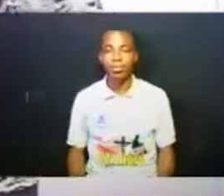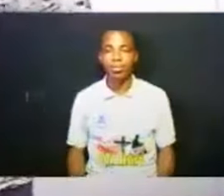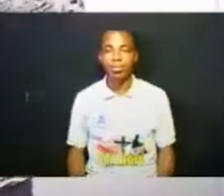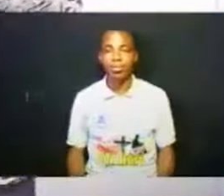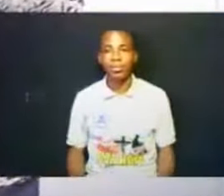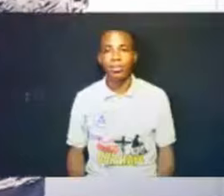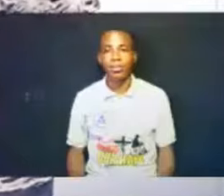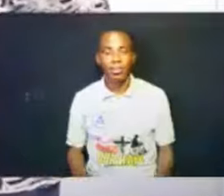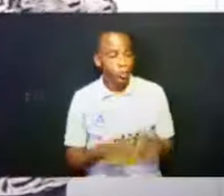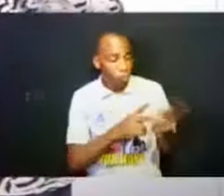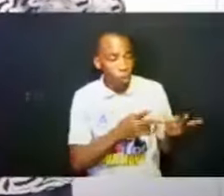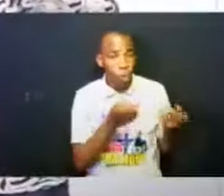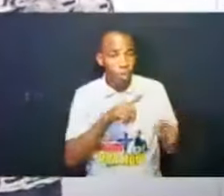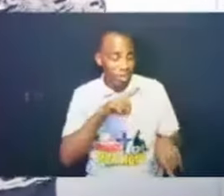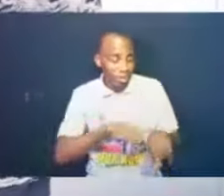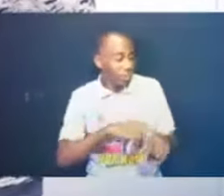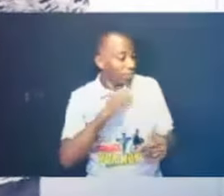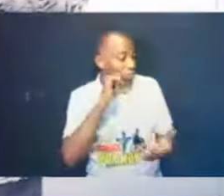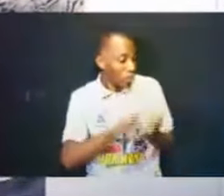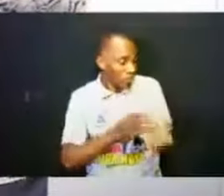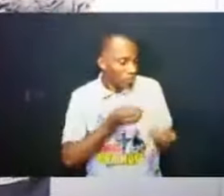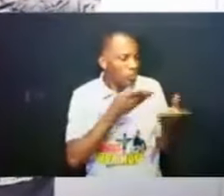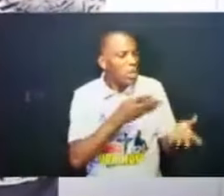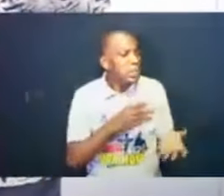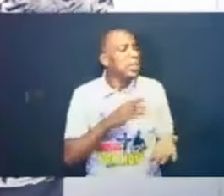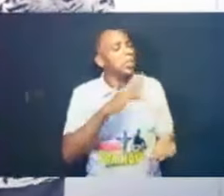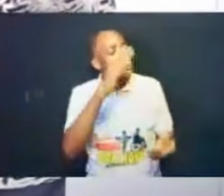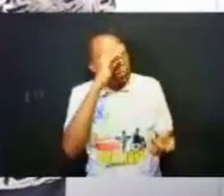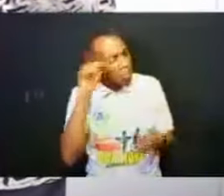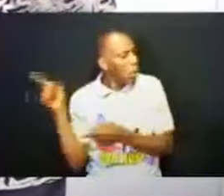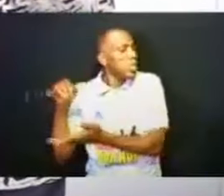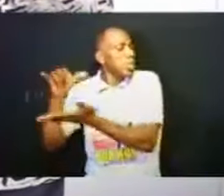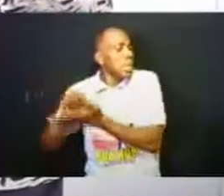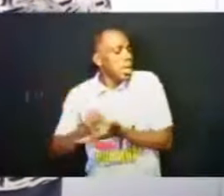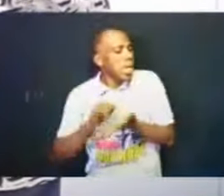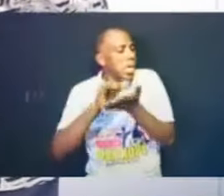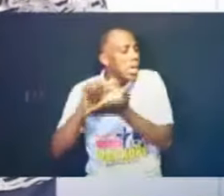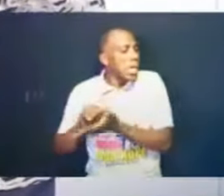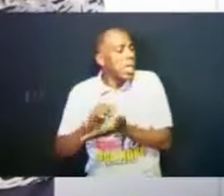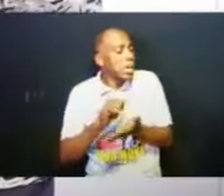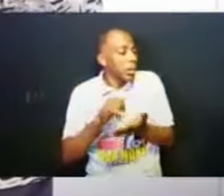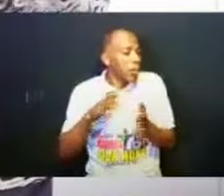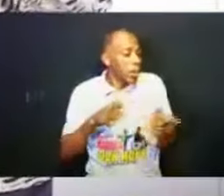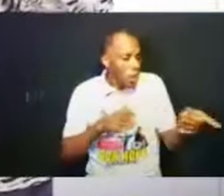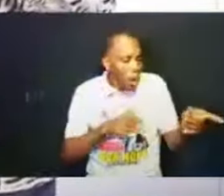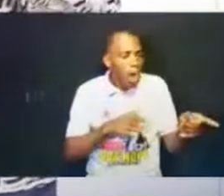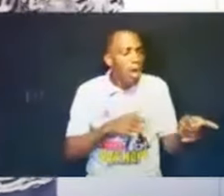And the two of them will discuss and justify themselves, thinking that this man has hurt us.